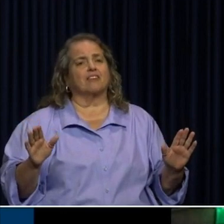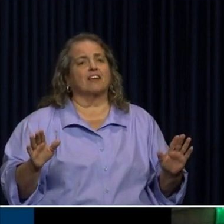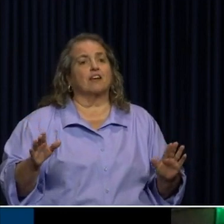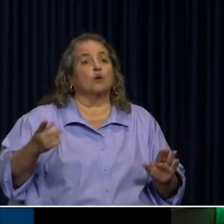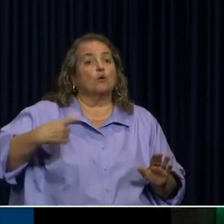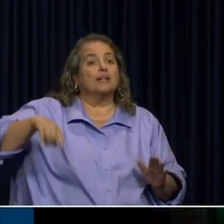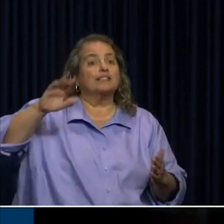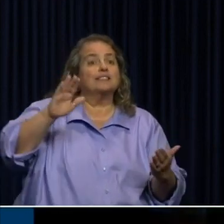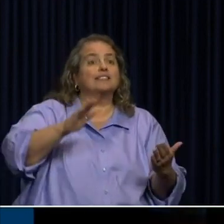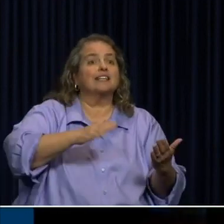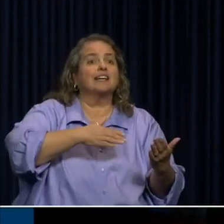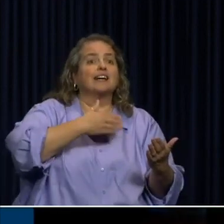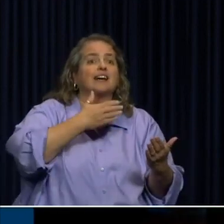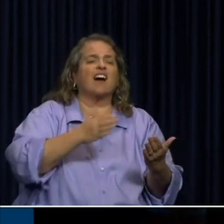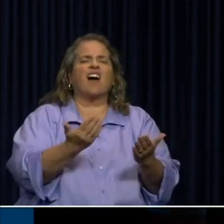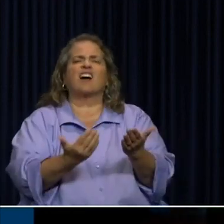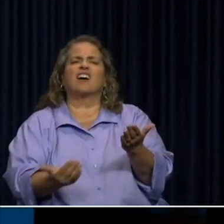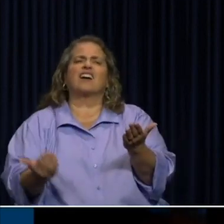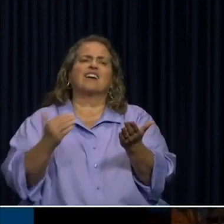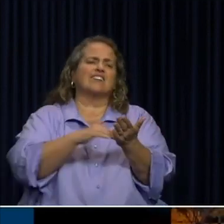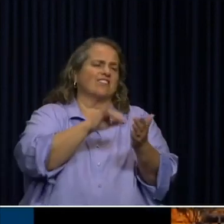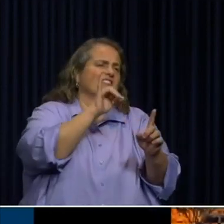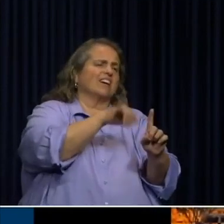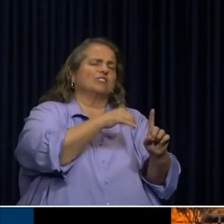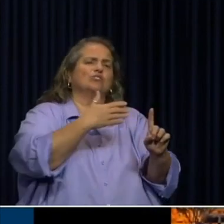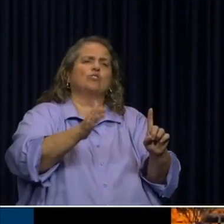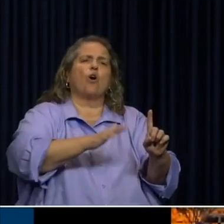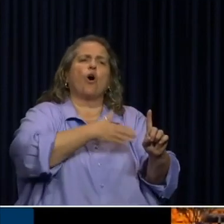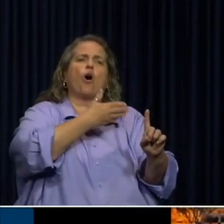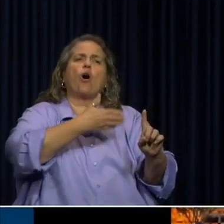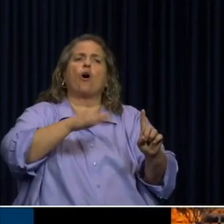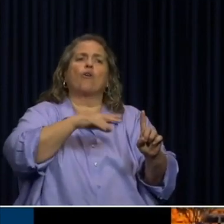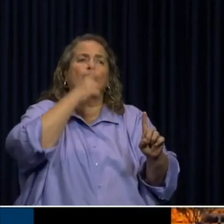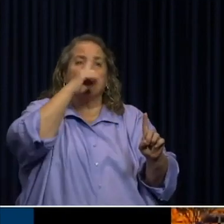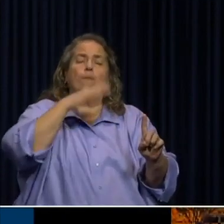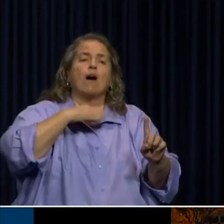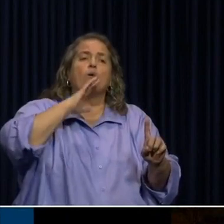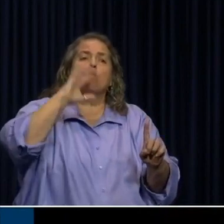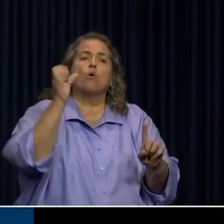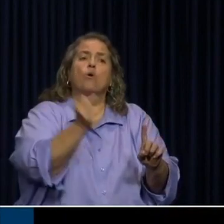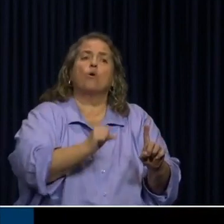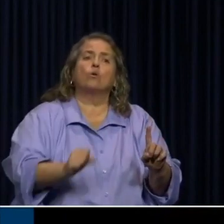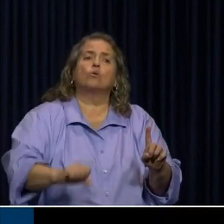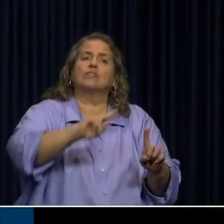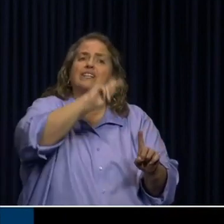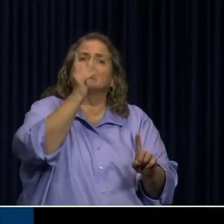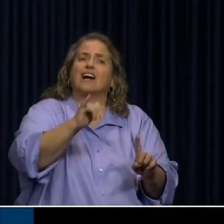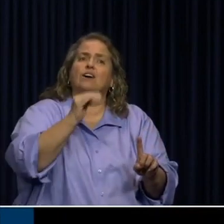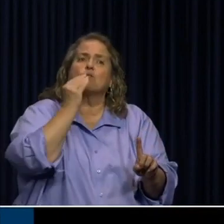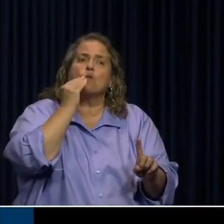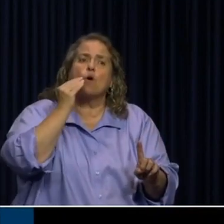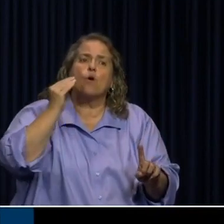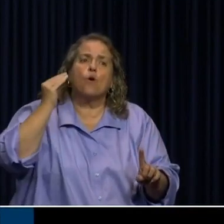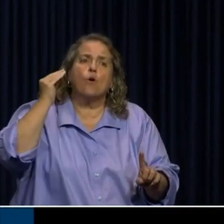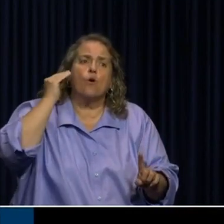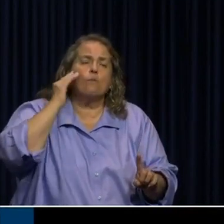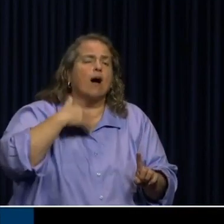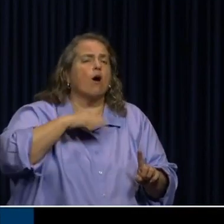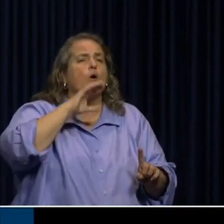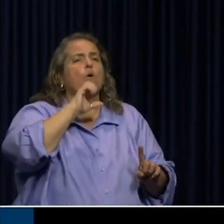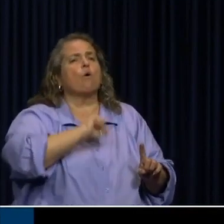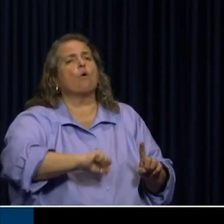We sing one song for my old Kentucky home, for my